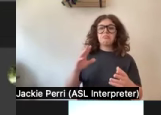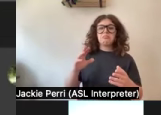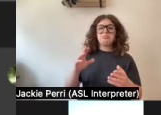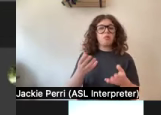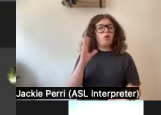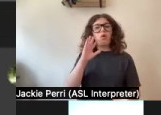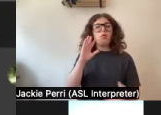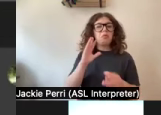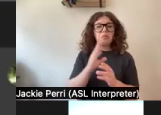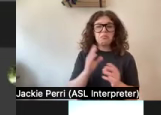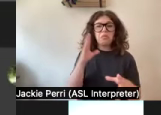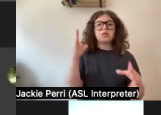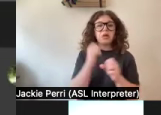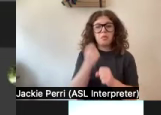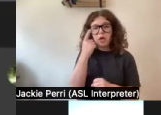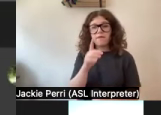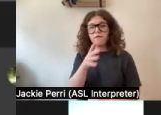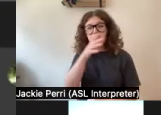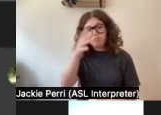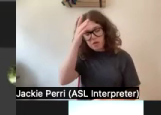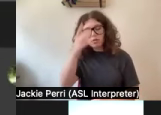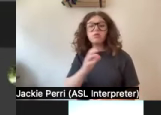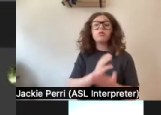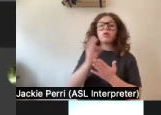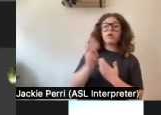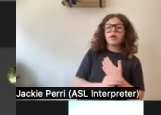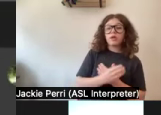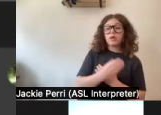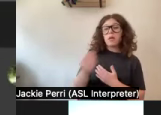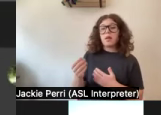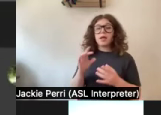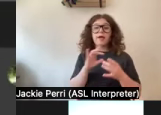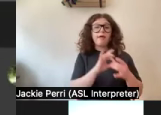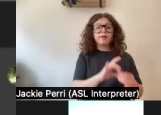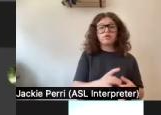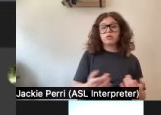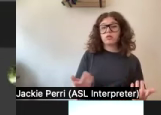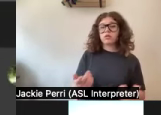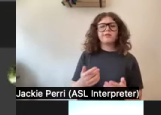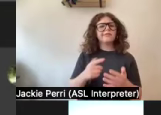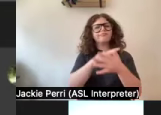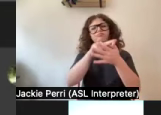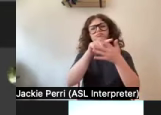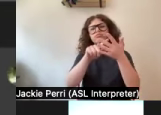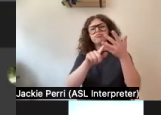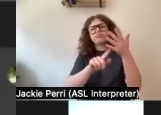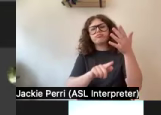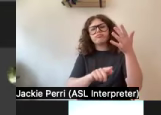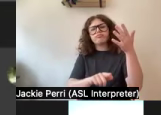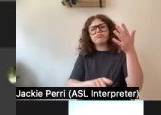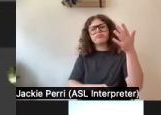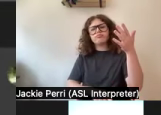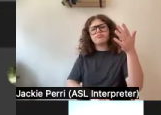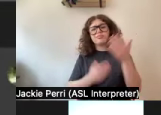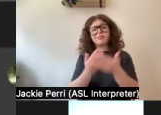curriculum connection. Here's the resources for parents. So there are materials here that you can look